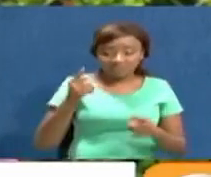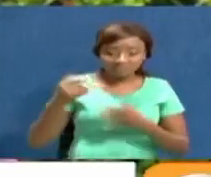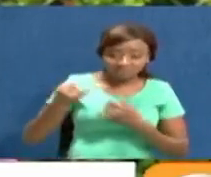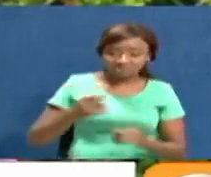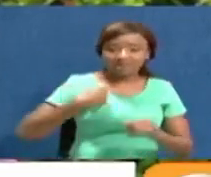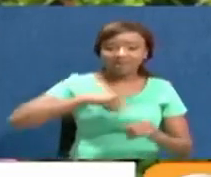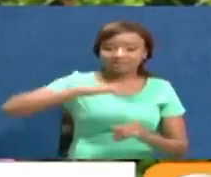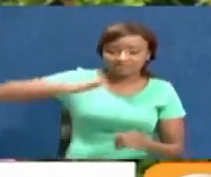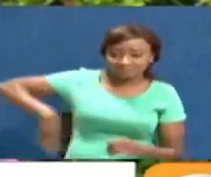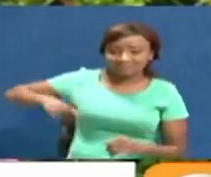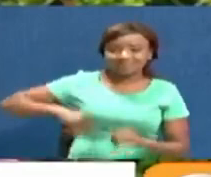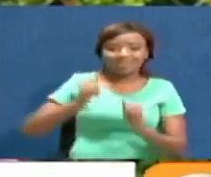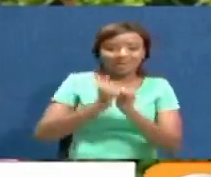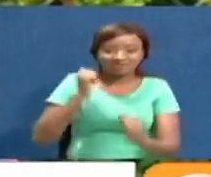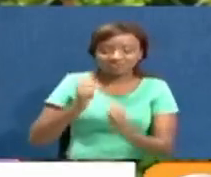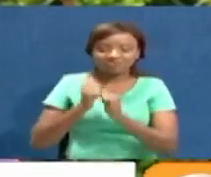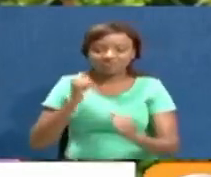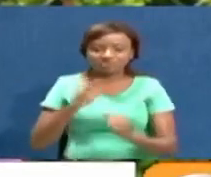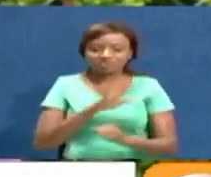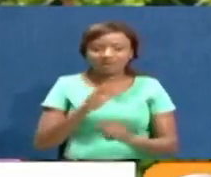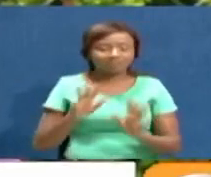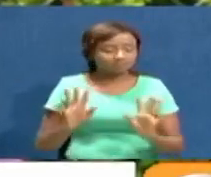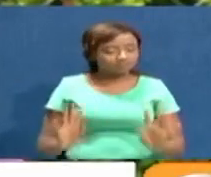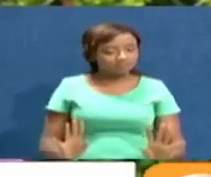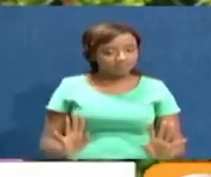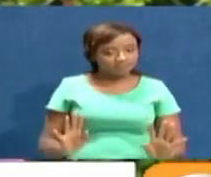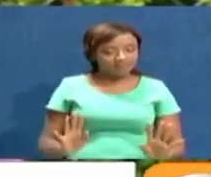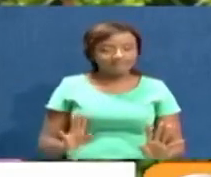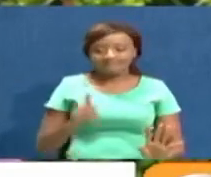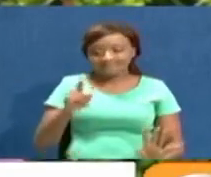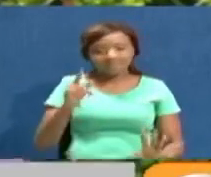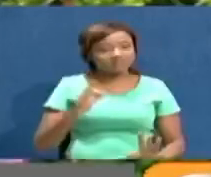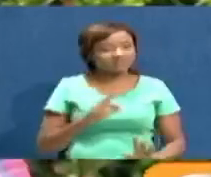they are, saying that they are rejecting the task force in total. That is very absurd.